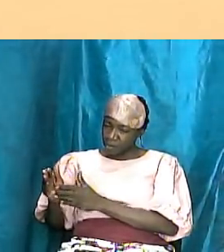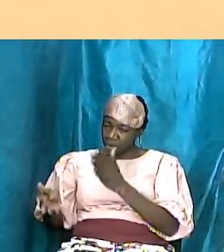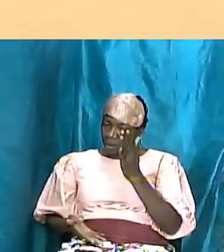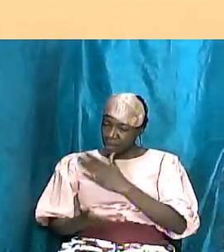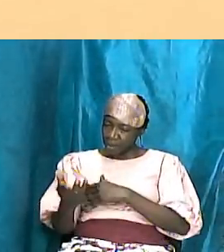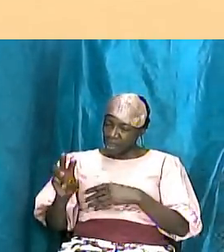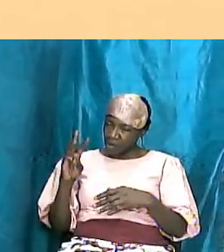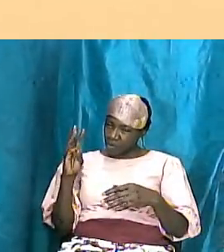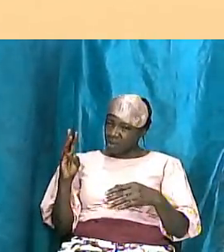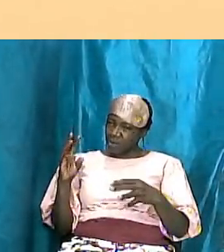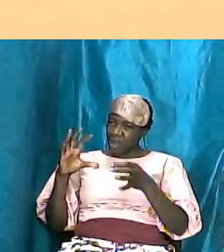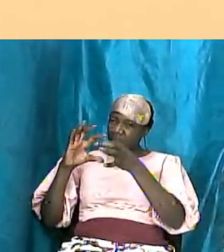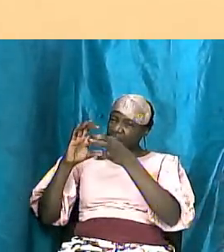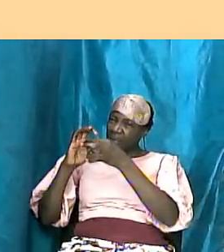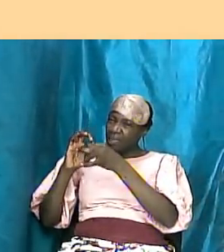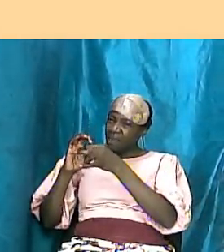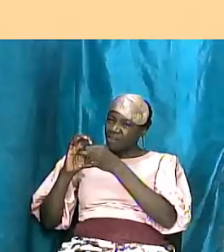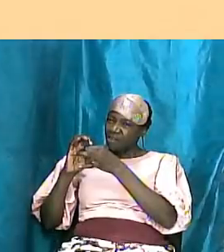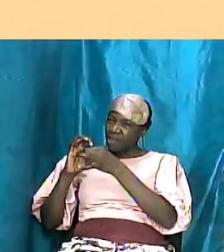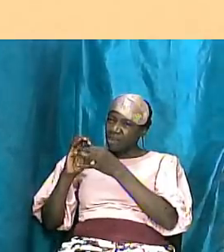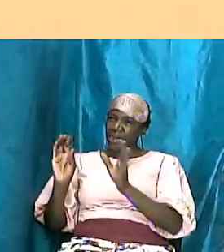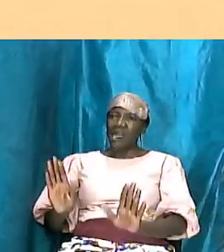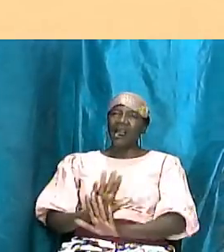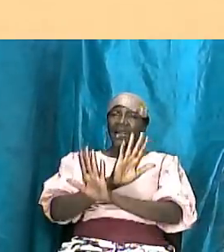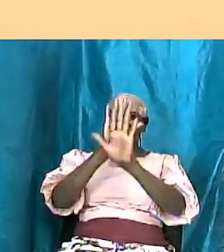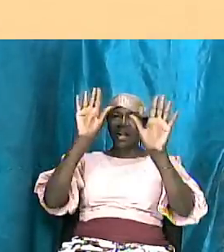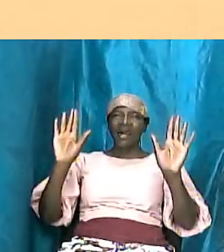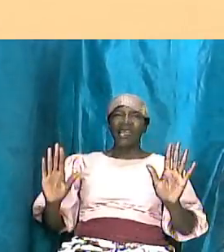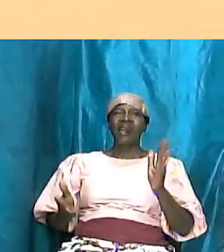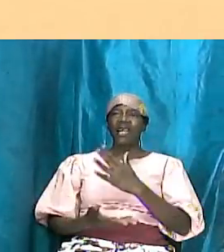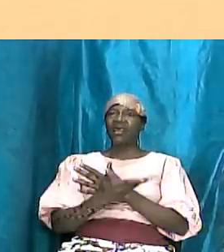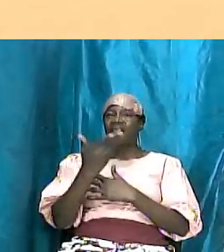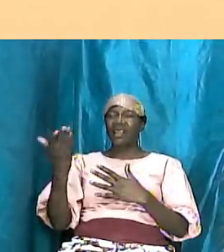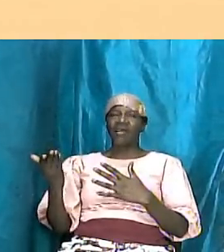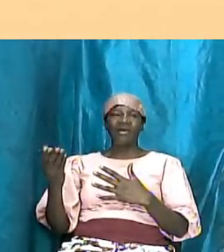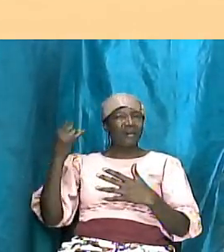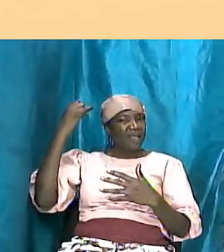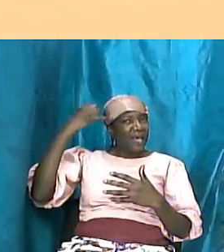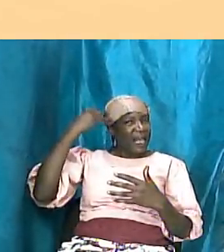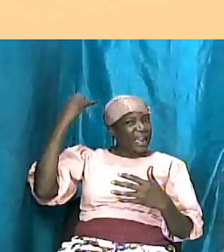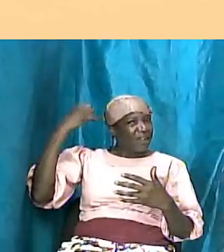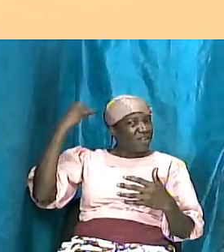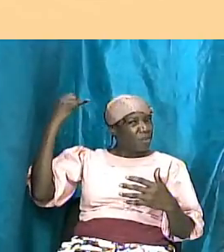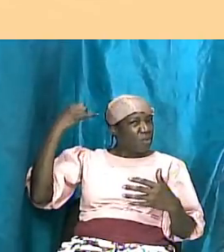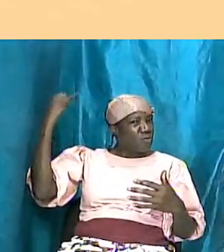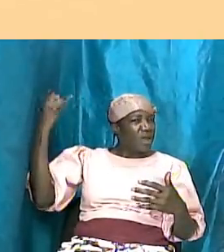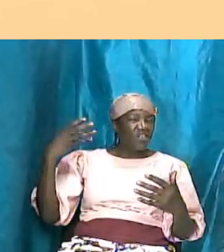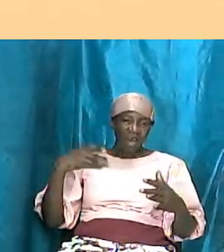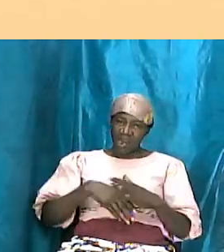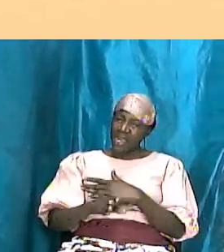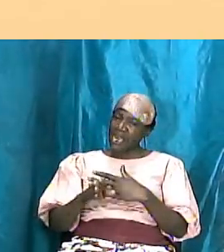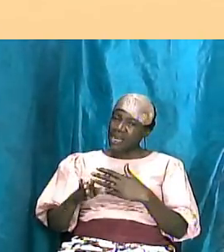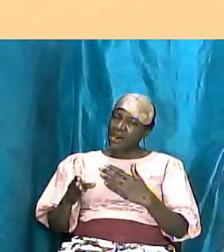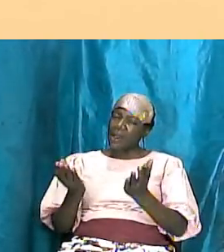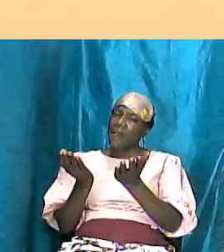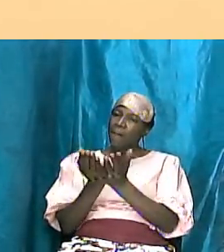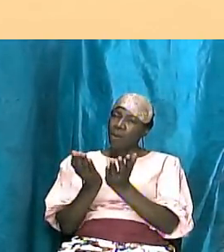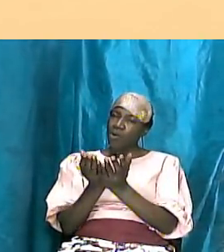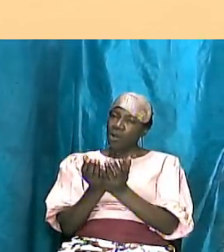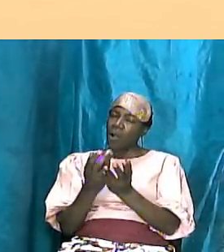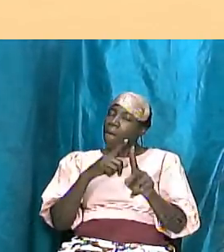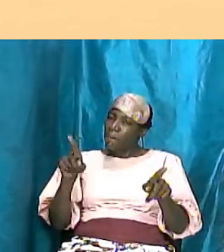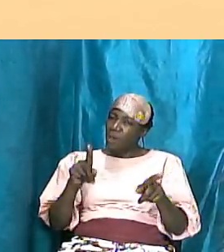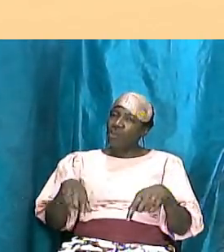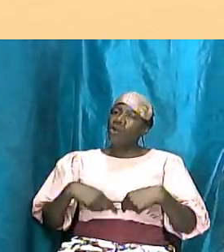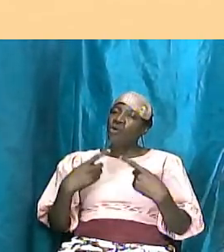was connection. And so clearly there is inspiration in the book. But I want to take it a bit